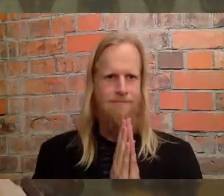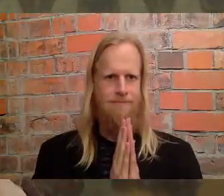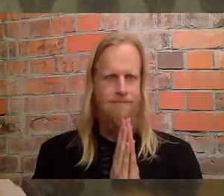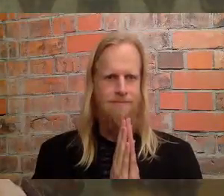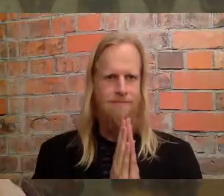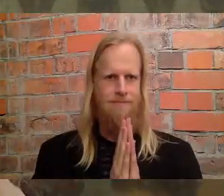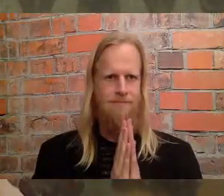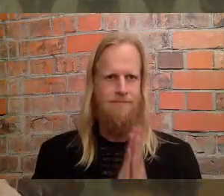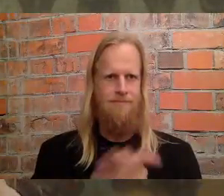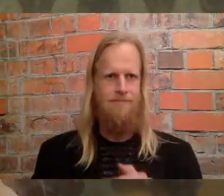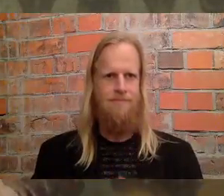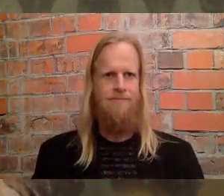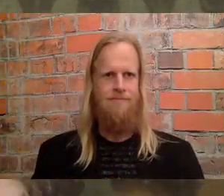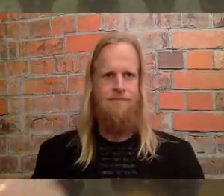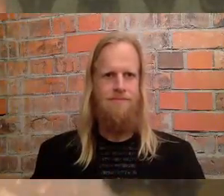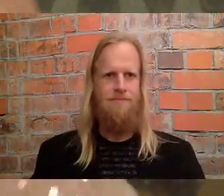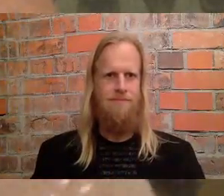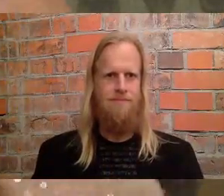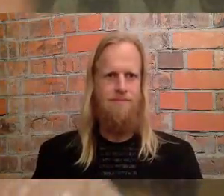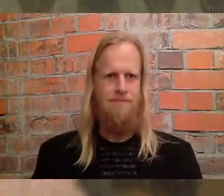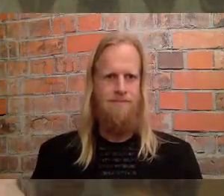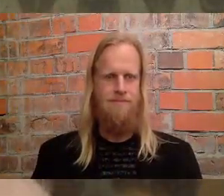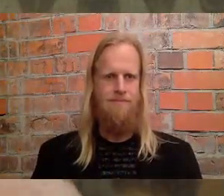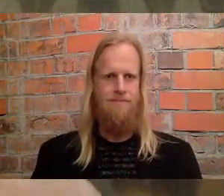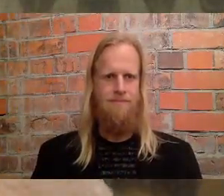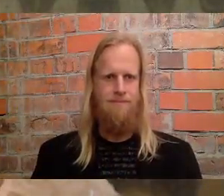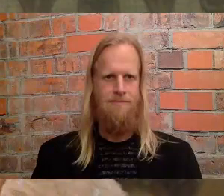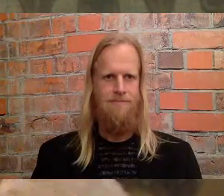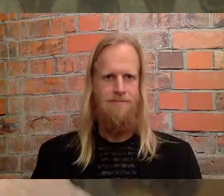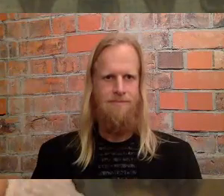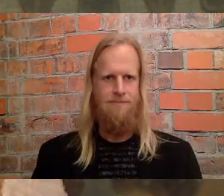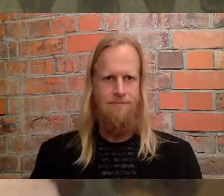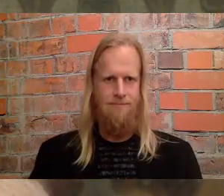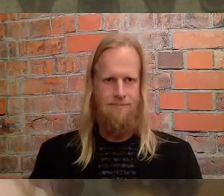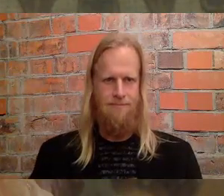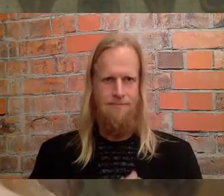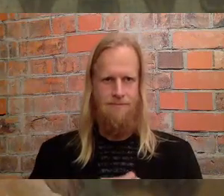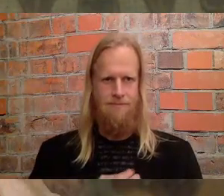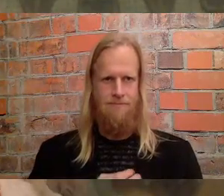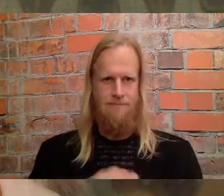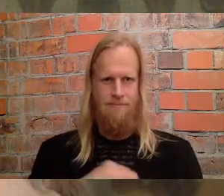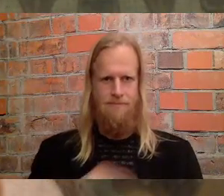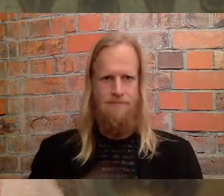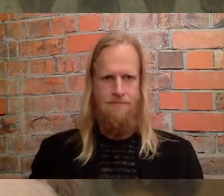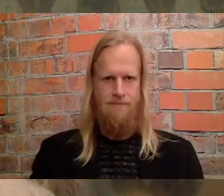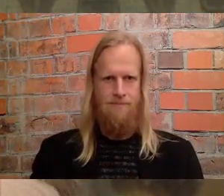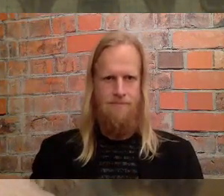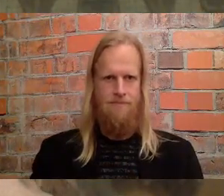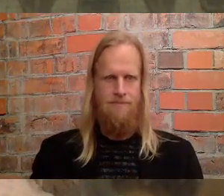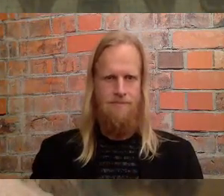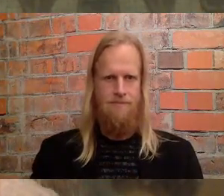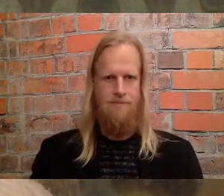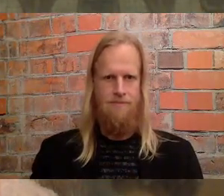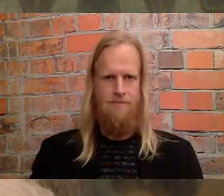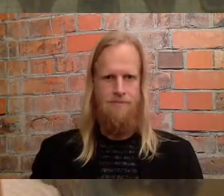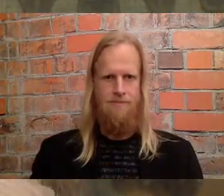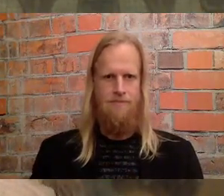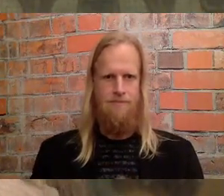All right, let's keep it moving. Massaging the front of the chest.